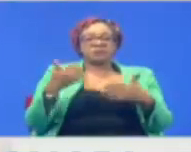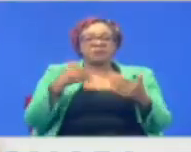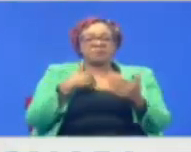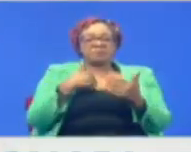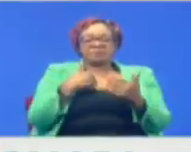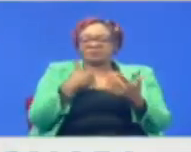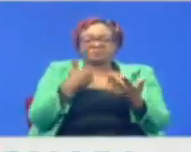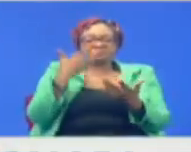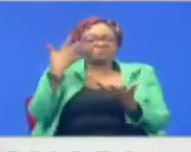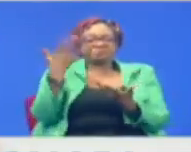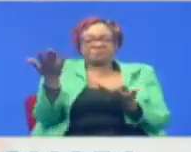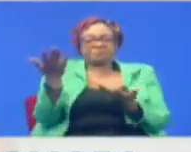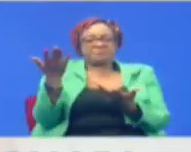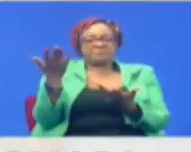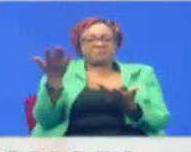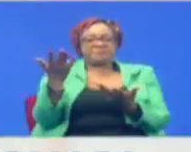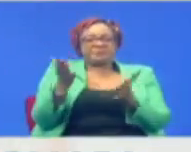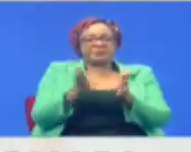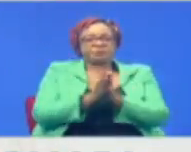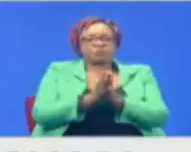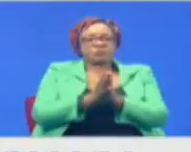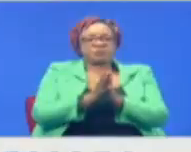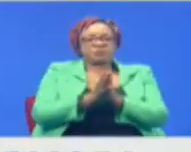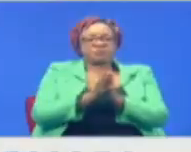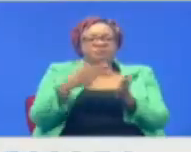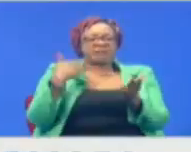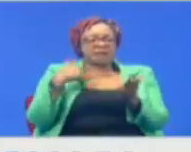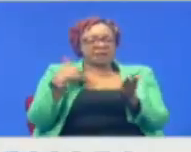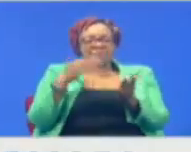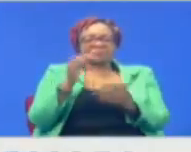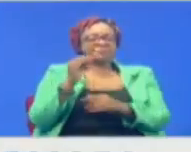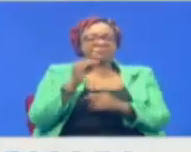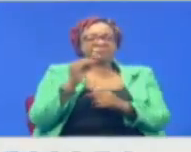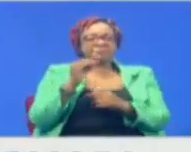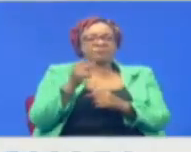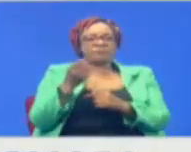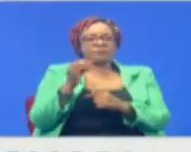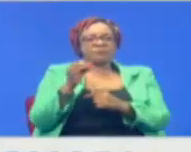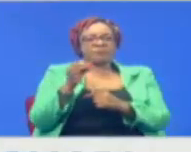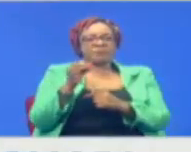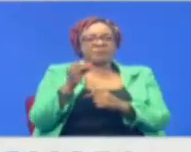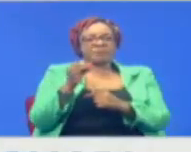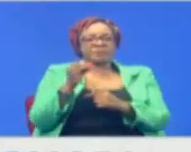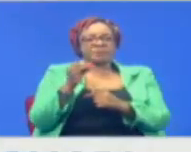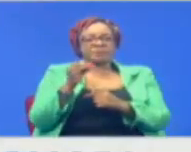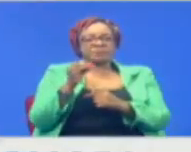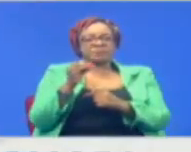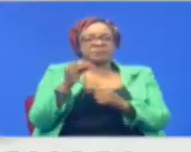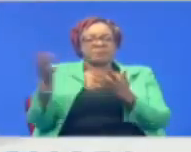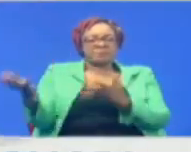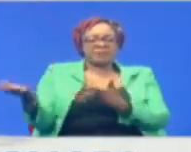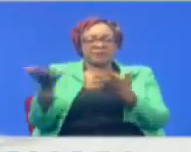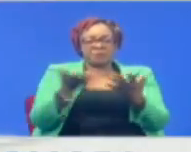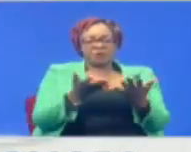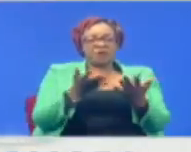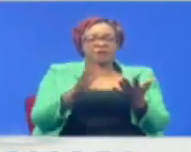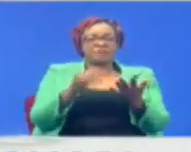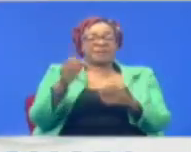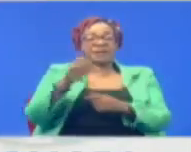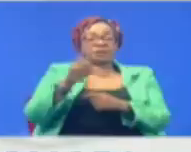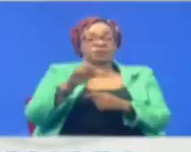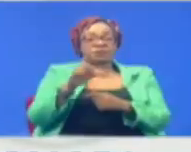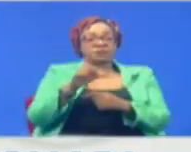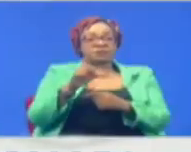conversant with such types of crimes. And I remember picking a body from the land cruiser into my crane, and the